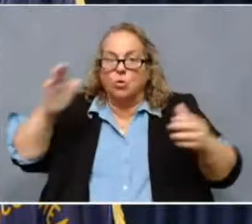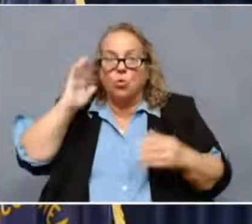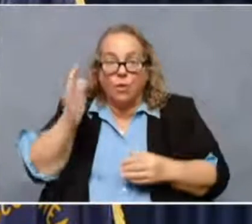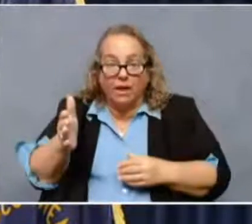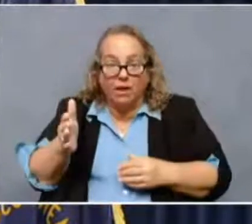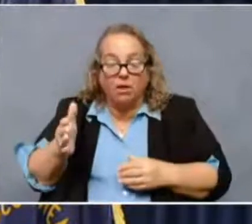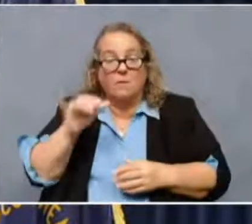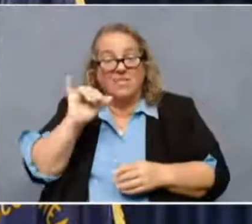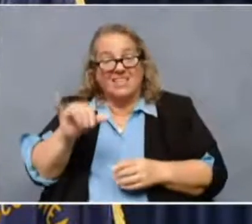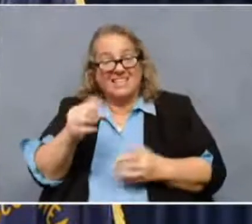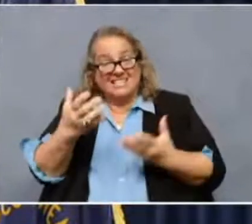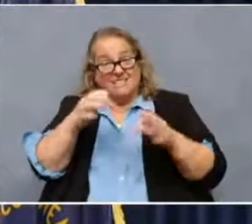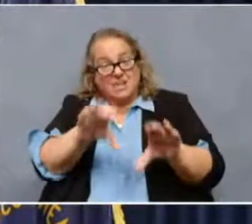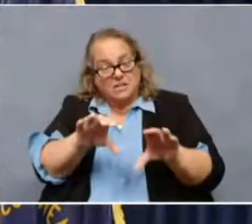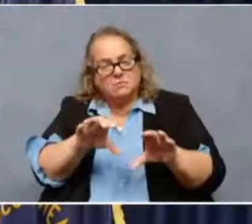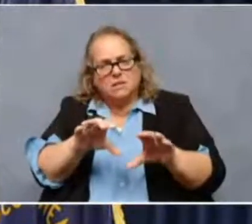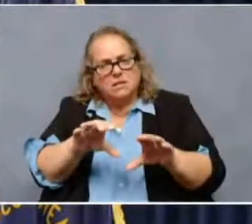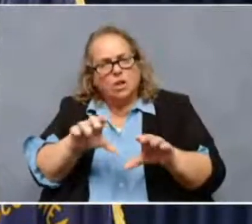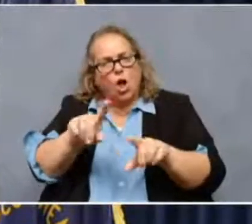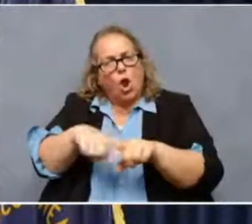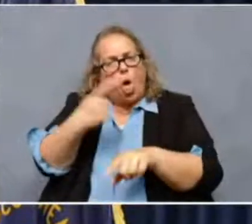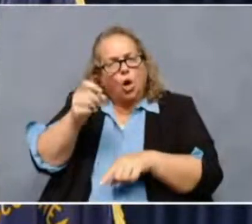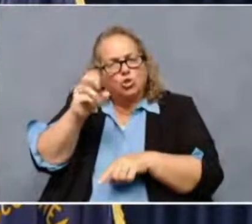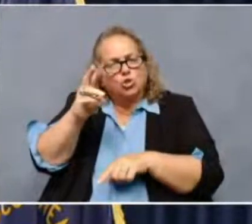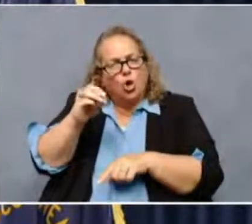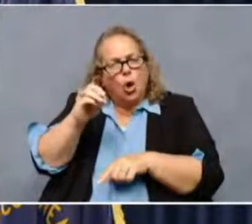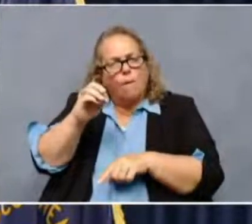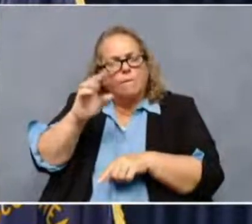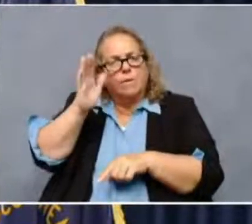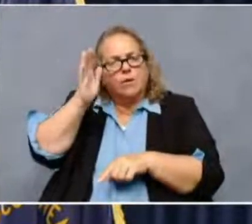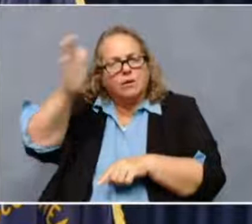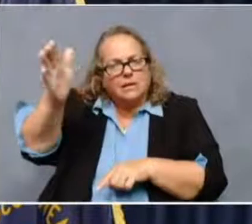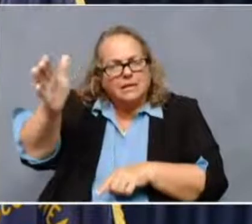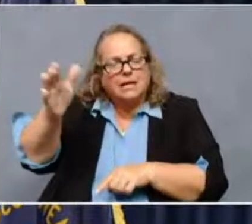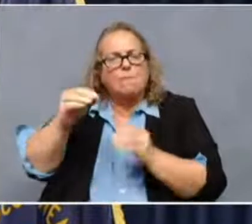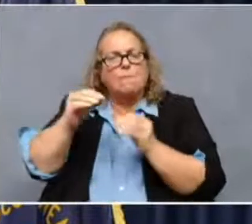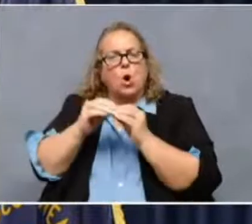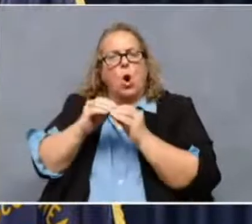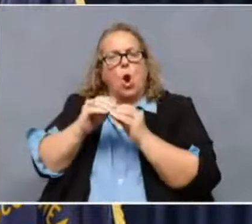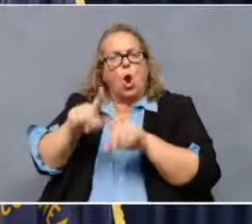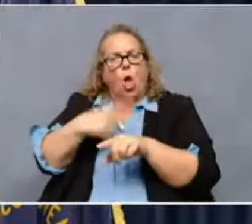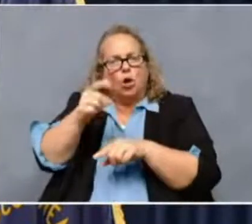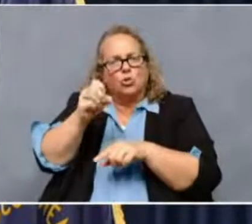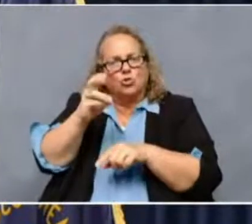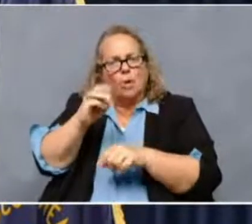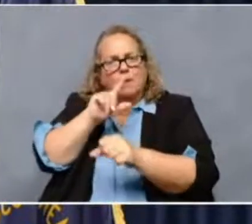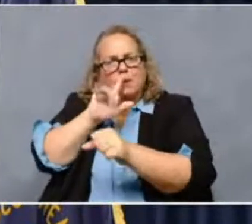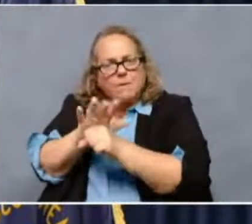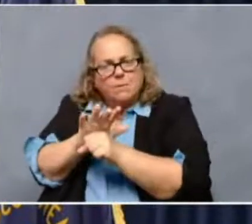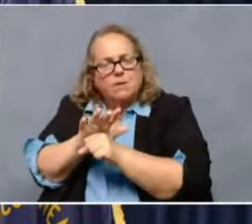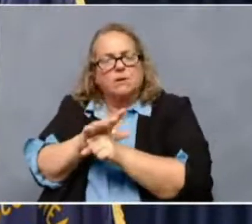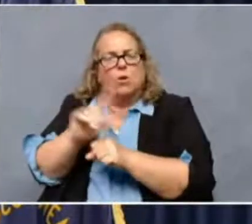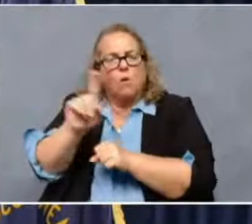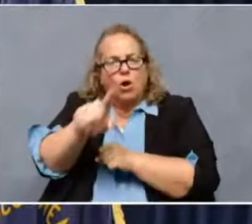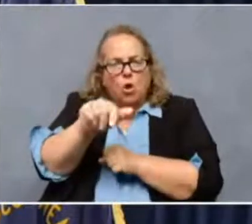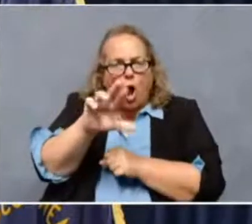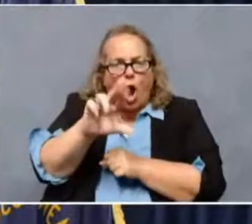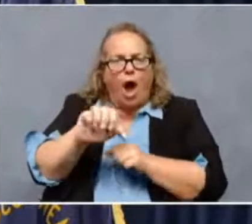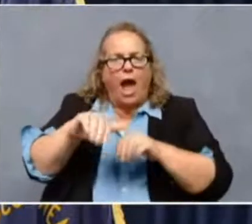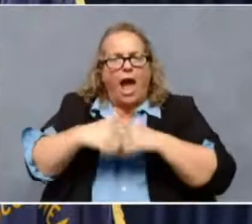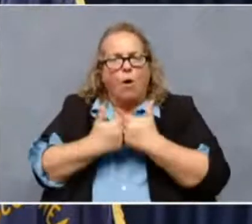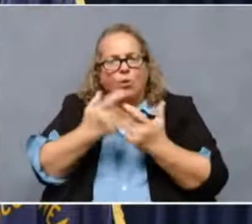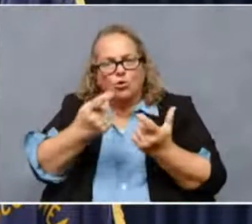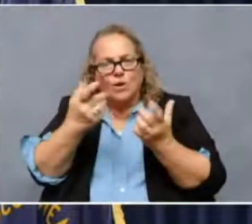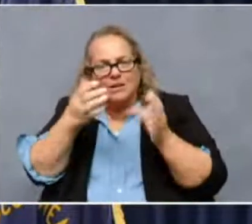long-term view. They take a long-term commitment, a commitment to where you are, how you're investing. And we're able to do